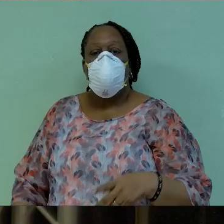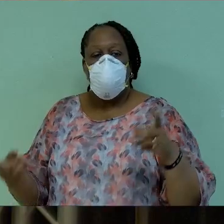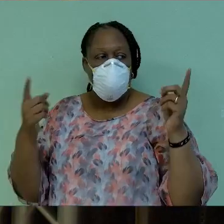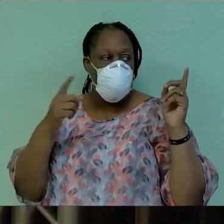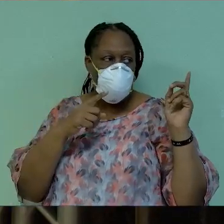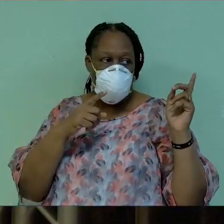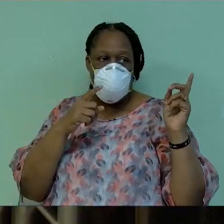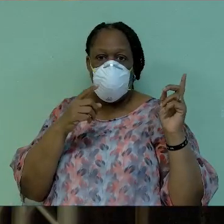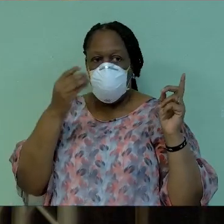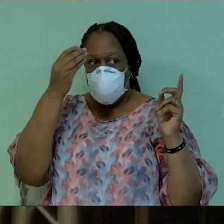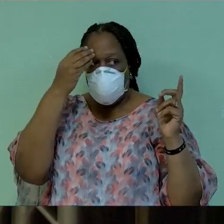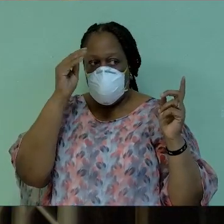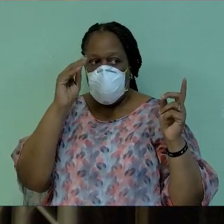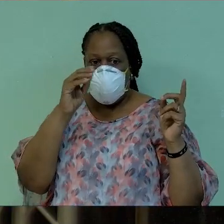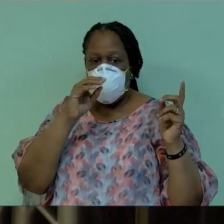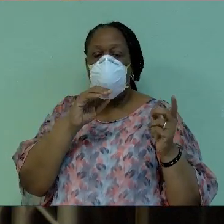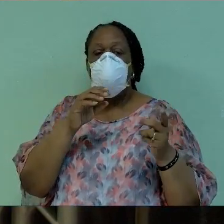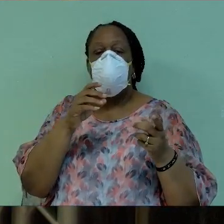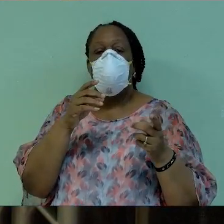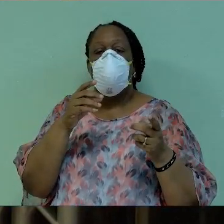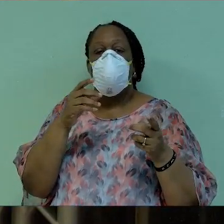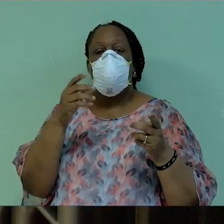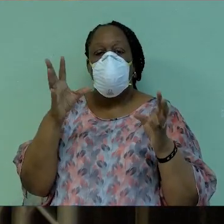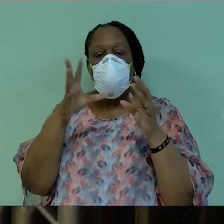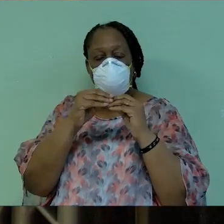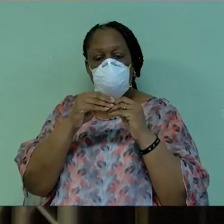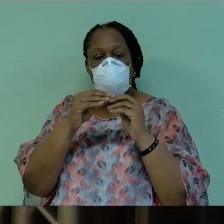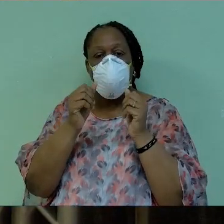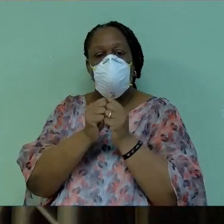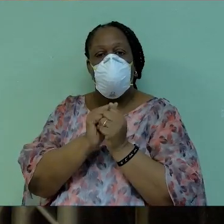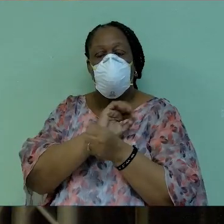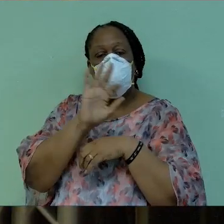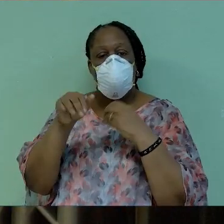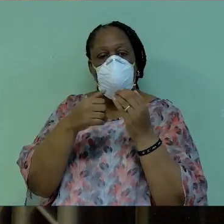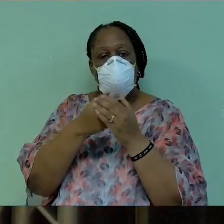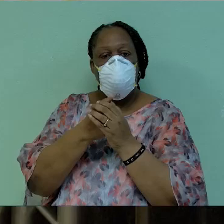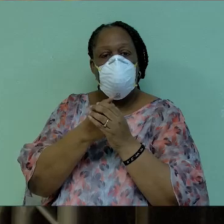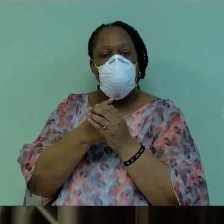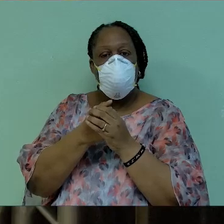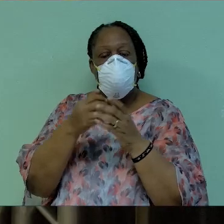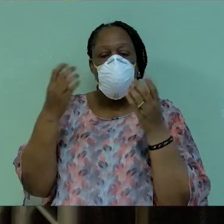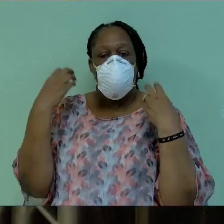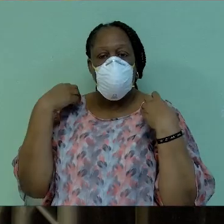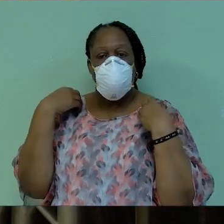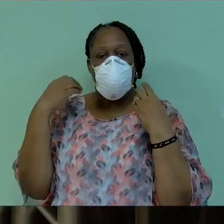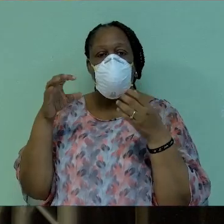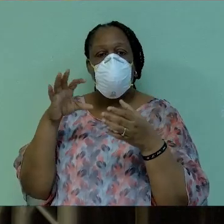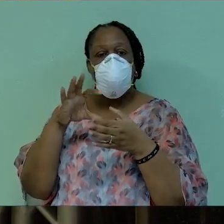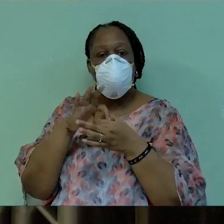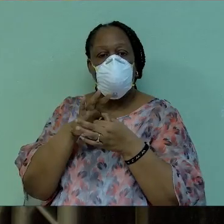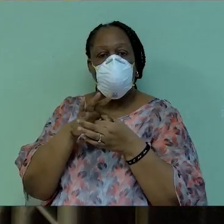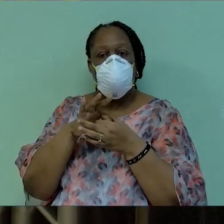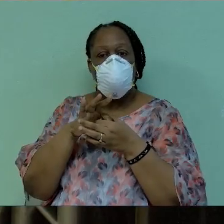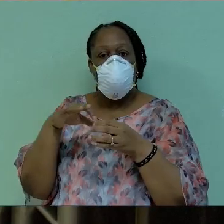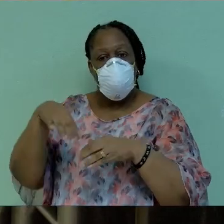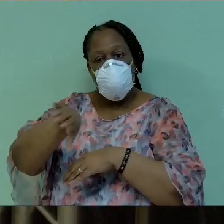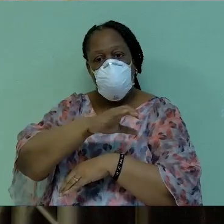of the prisons and correctional facilities in the Caribbean